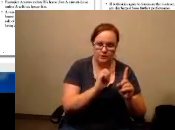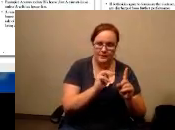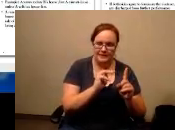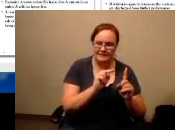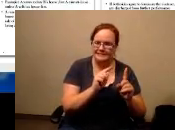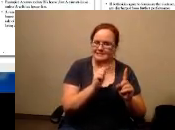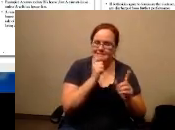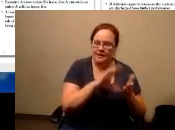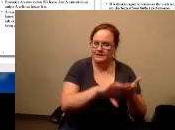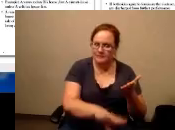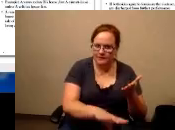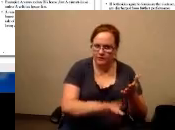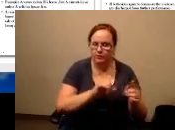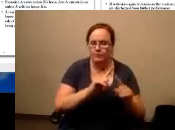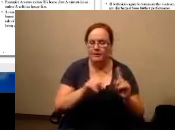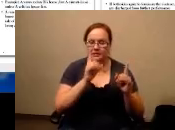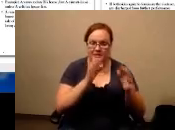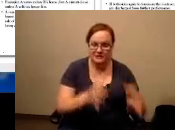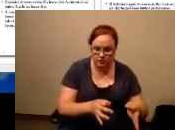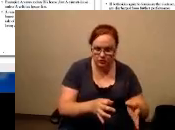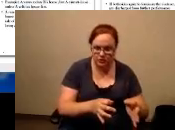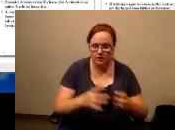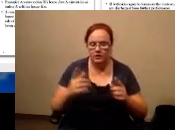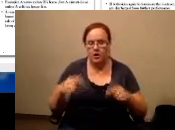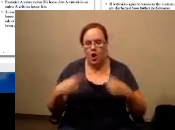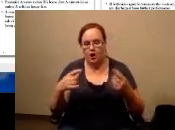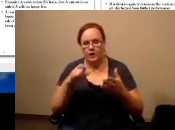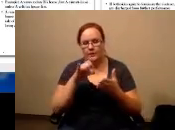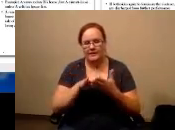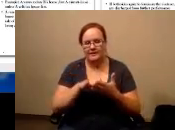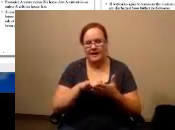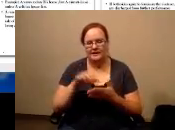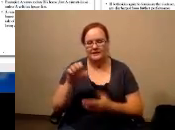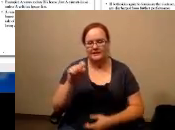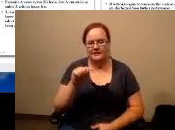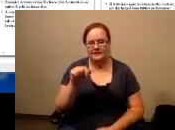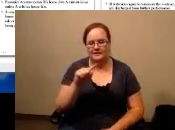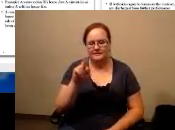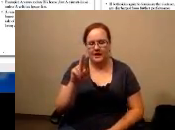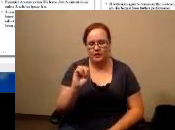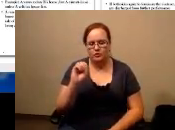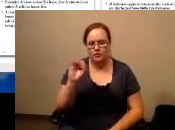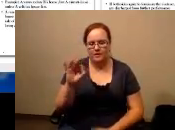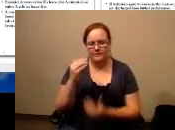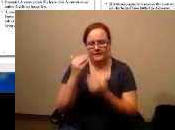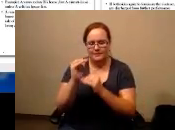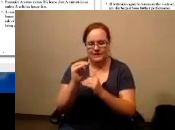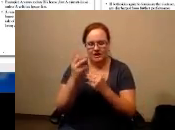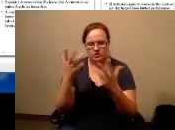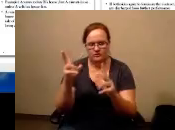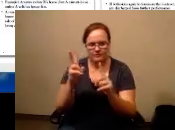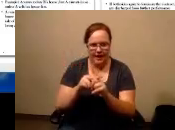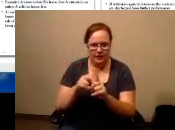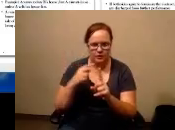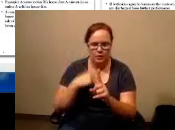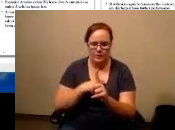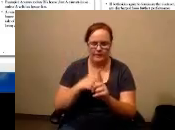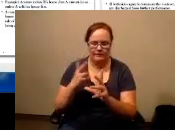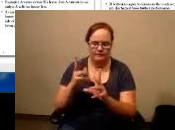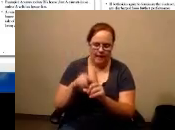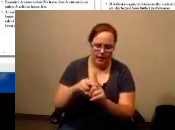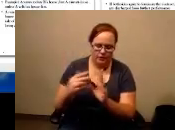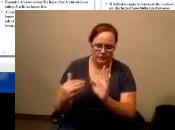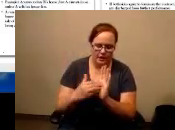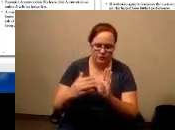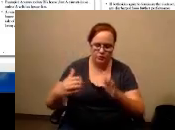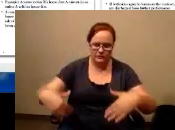judgment, arguing that the statute of limitations had expired, that we had filed the lawsuit too late.